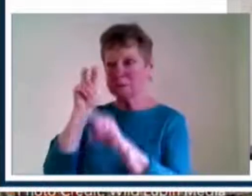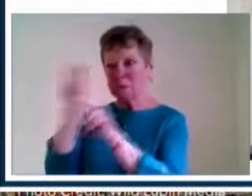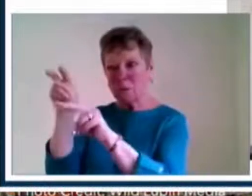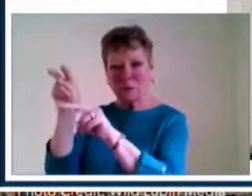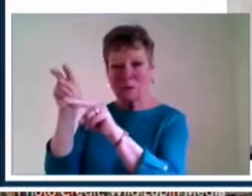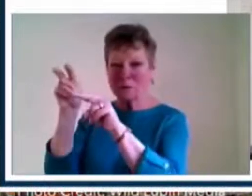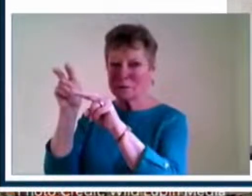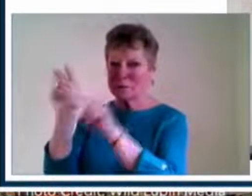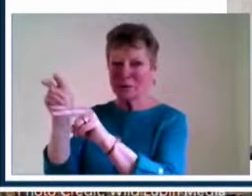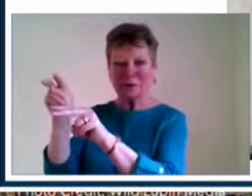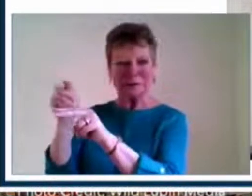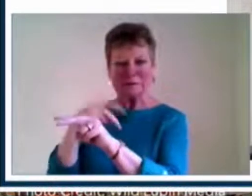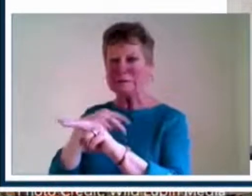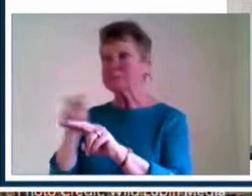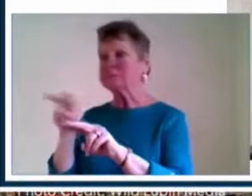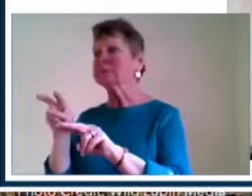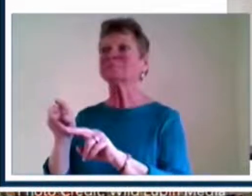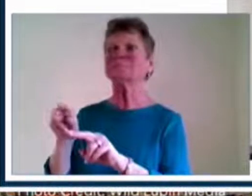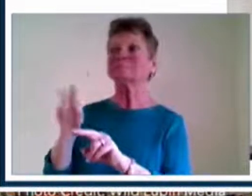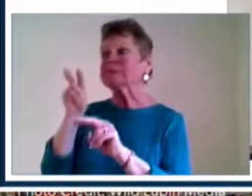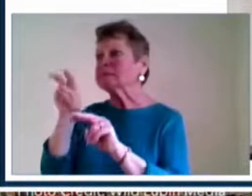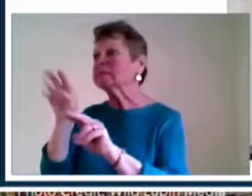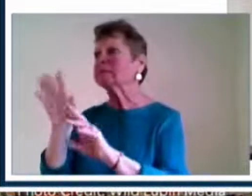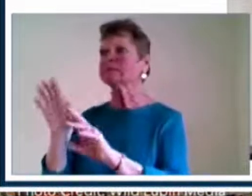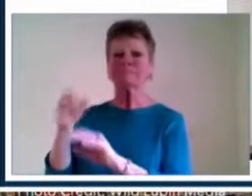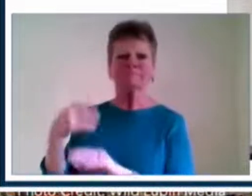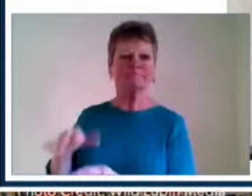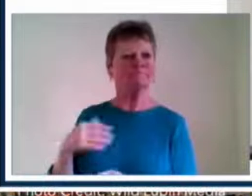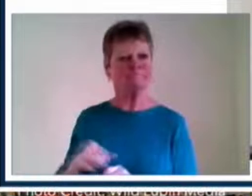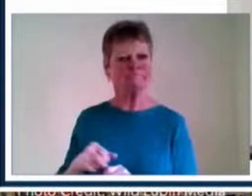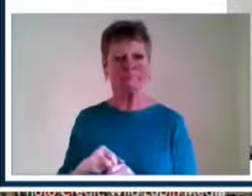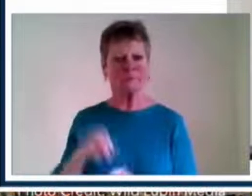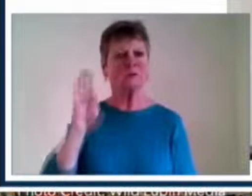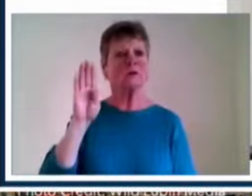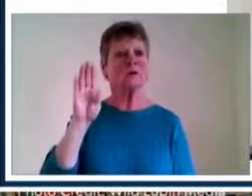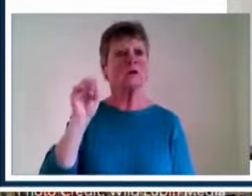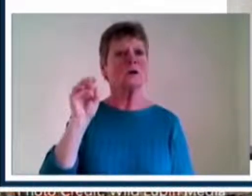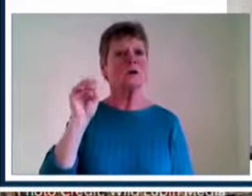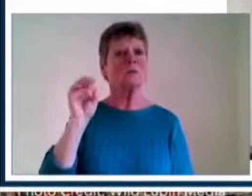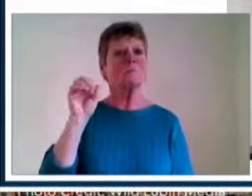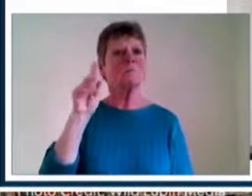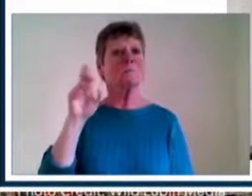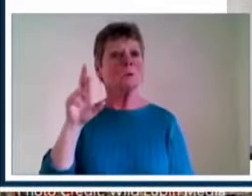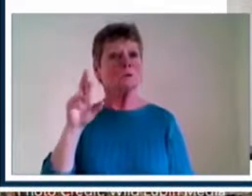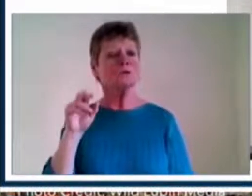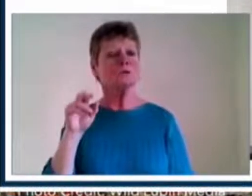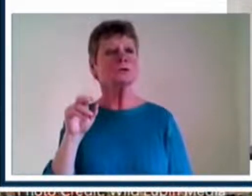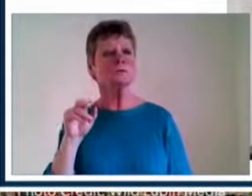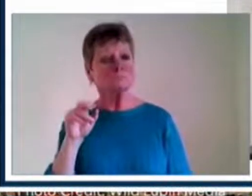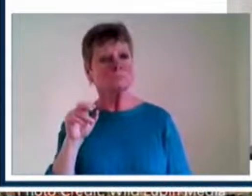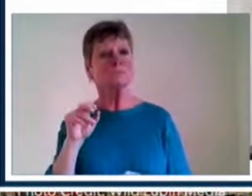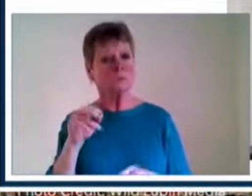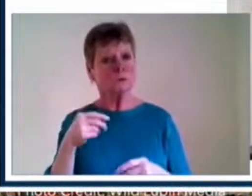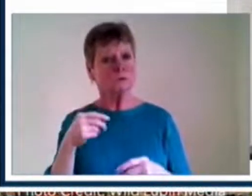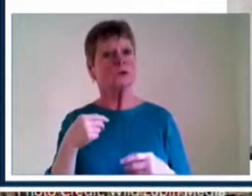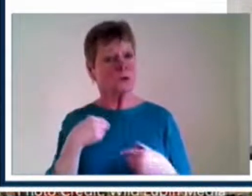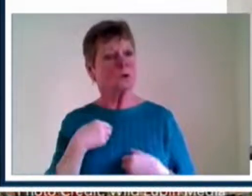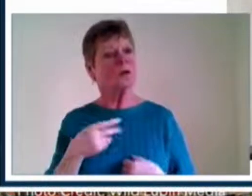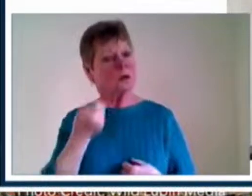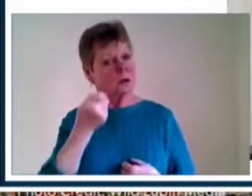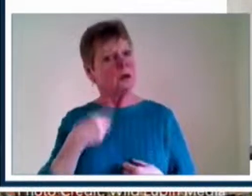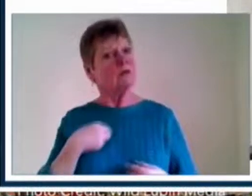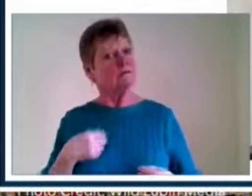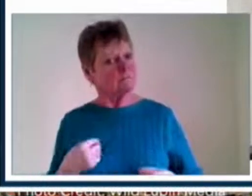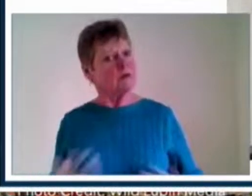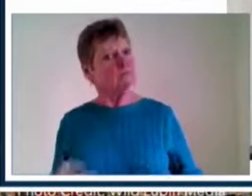all watching that very, very closely, the booster program success is something that we can all be encouraged by, and we'll talk